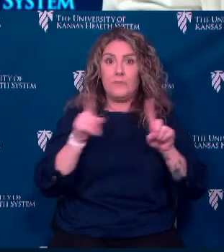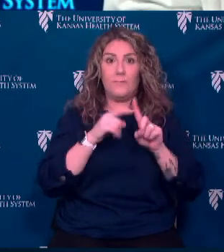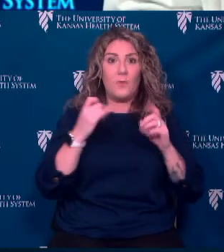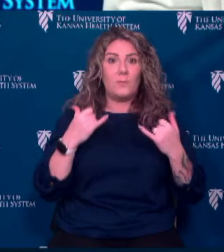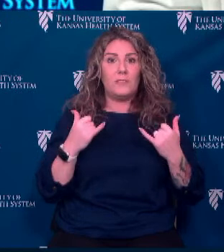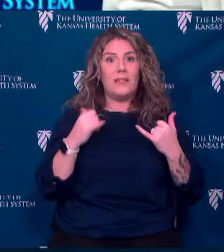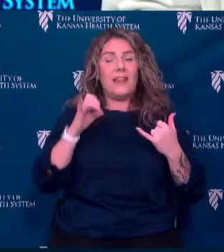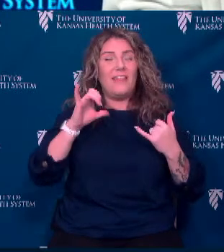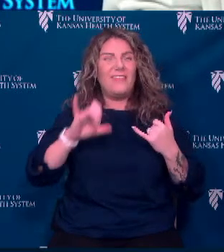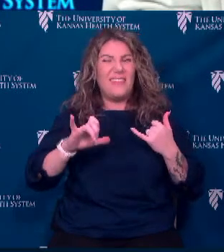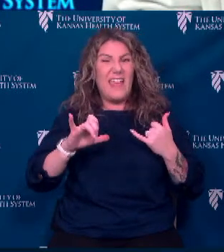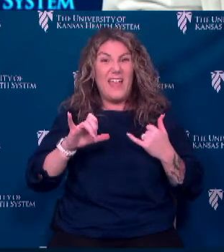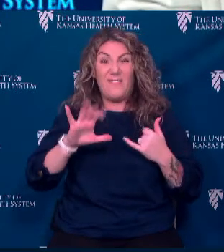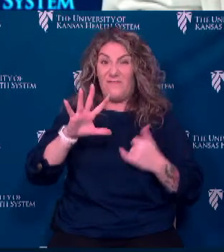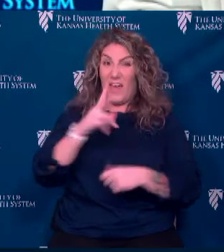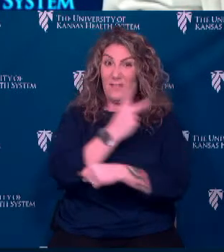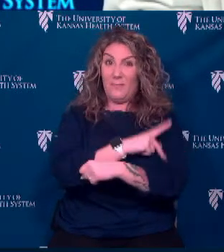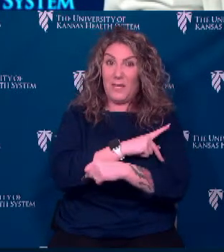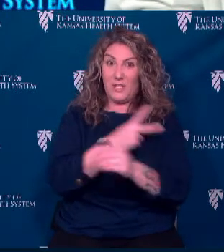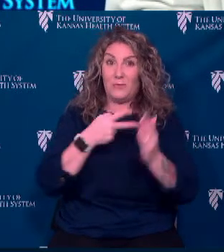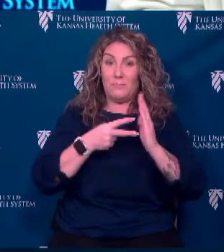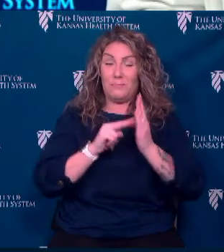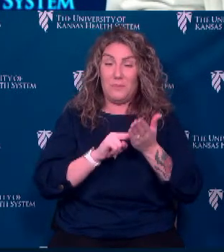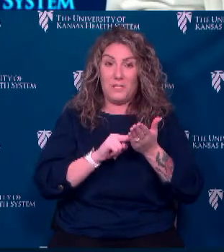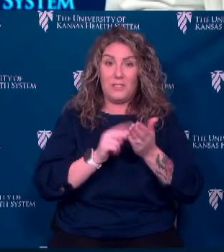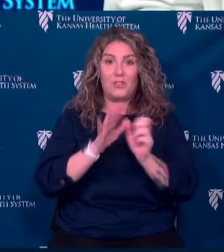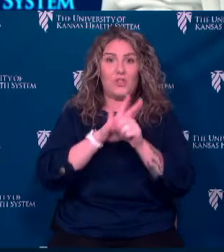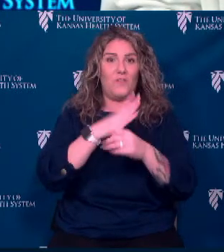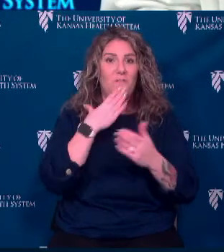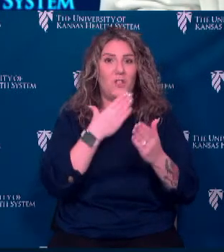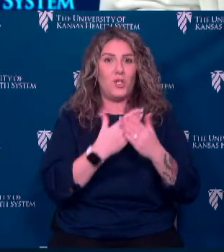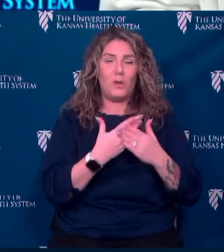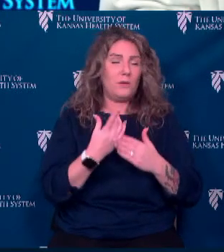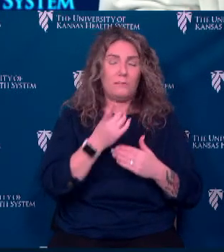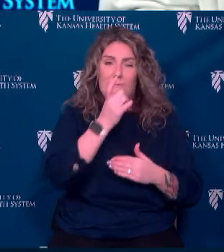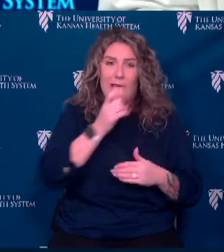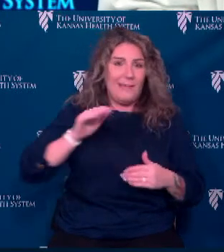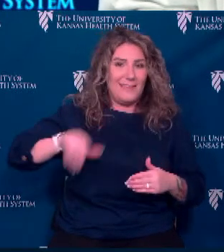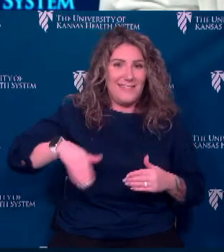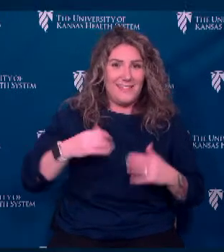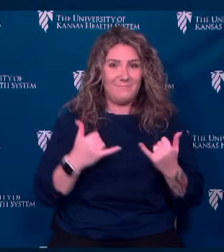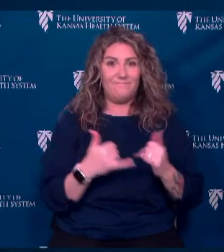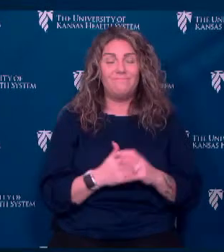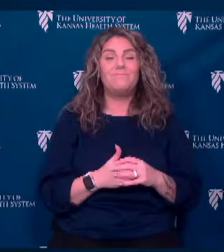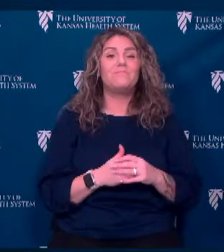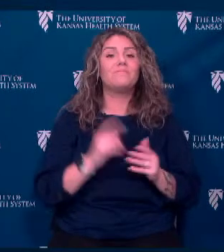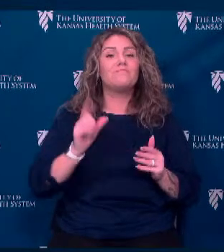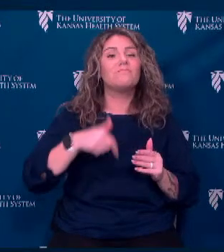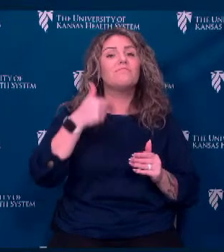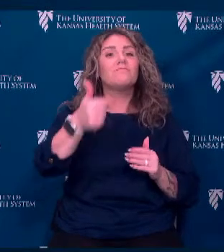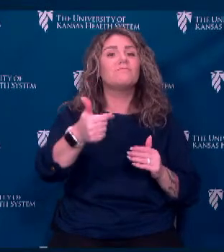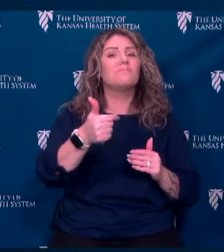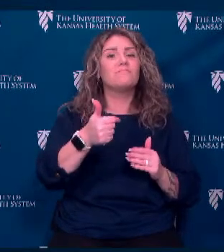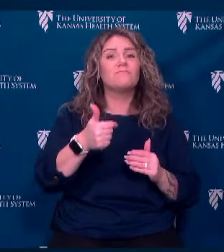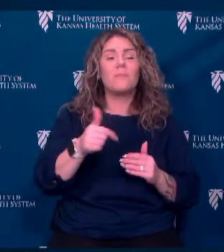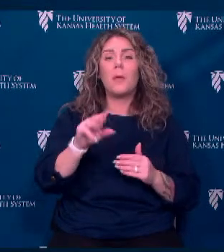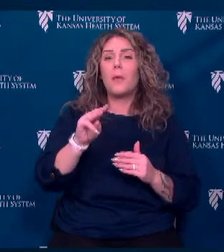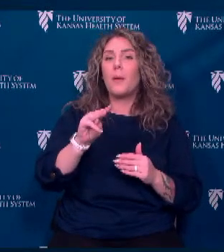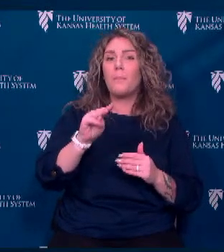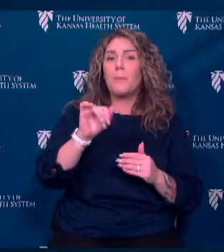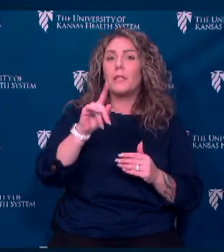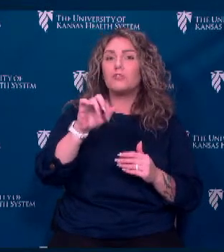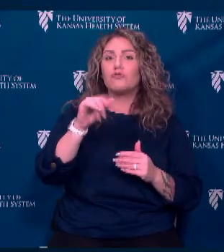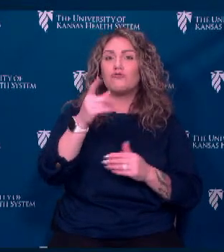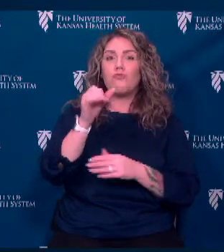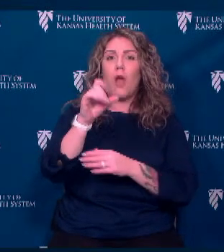that COVID good. We're not a COVID good. All right, so let's turn to Dr. Ahmad Batrash, who's Chief of